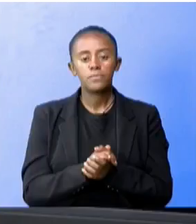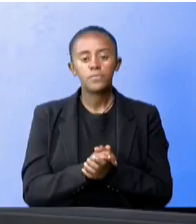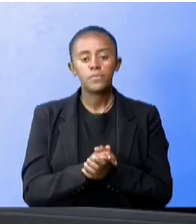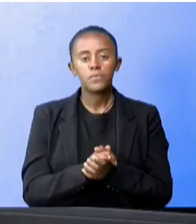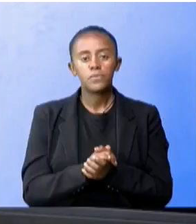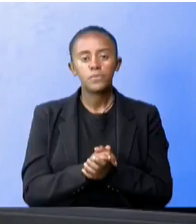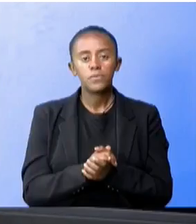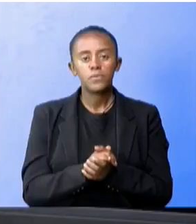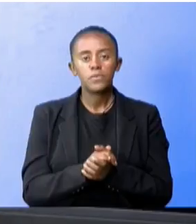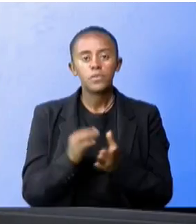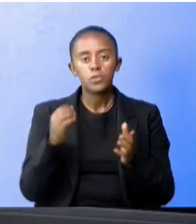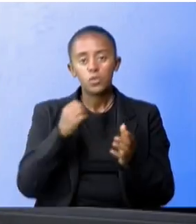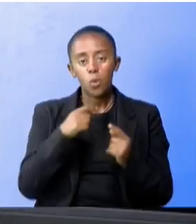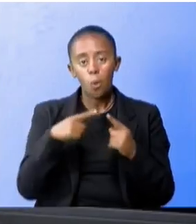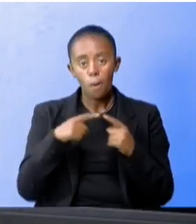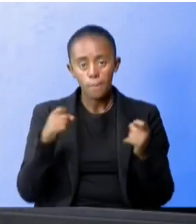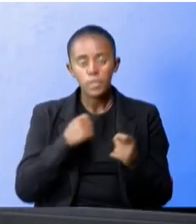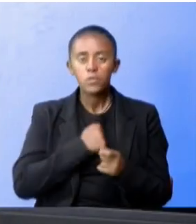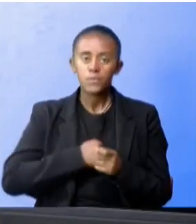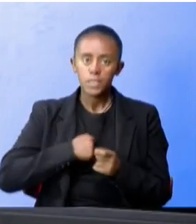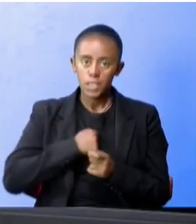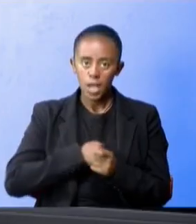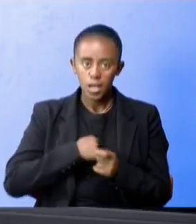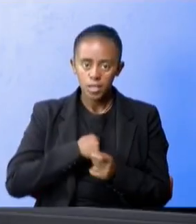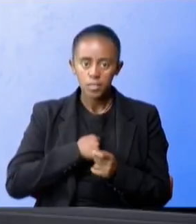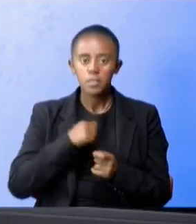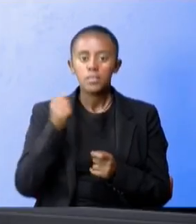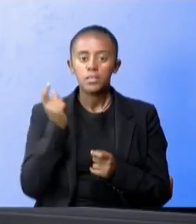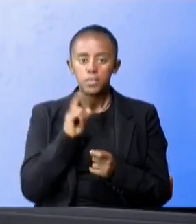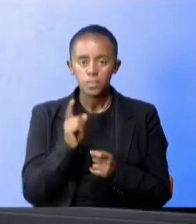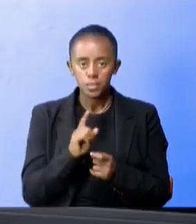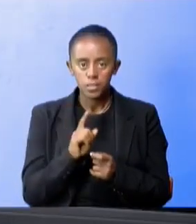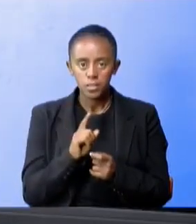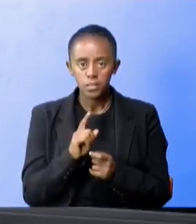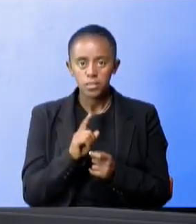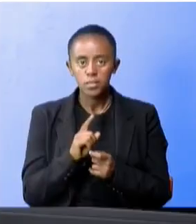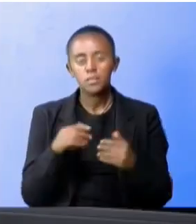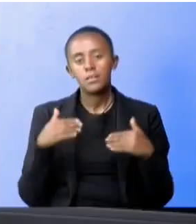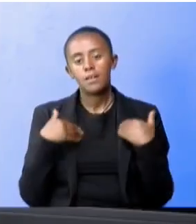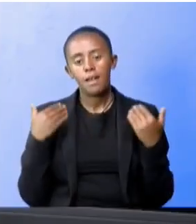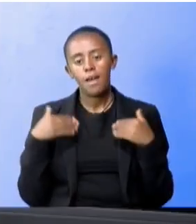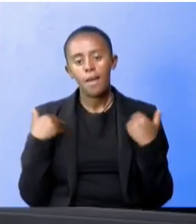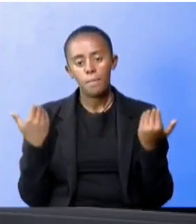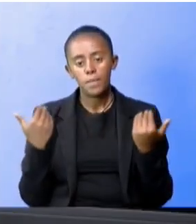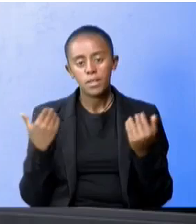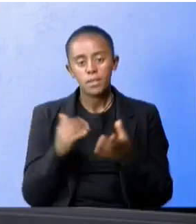What about the opposite of sad? Is someone being happy.